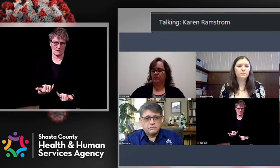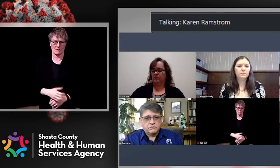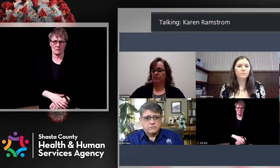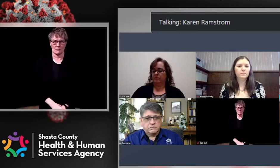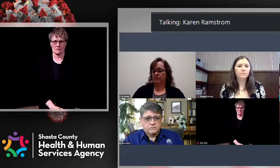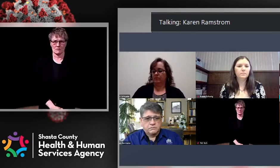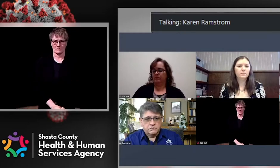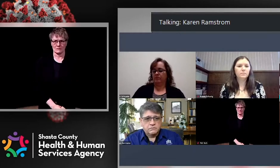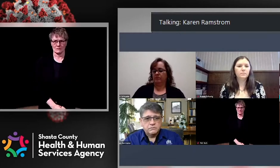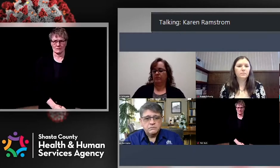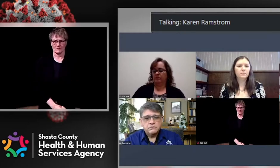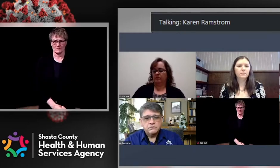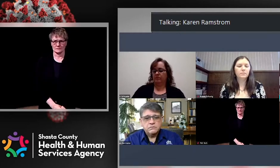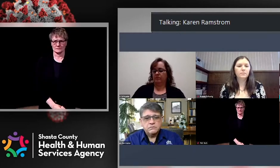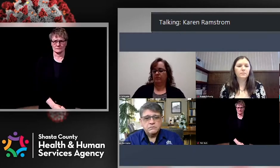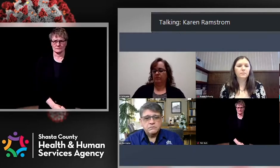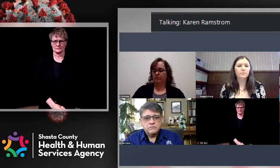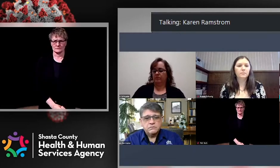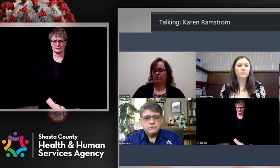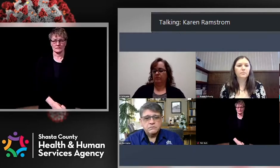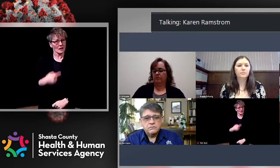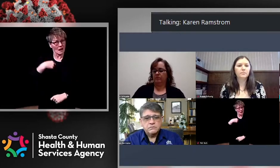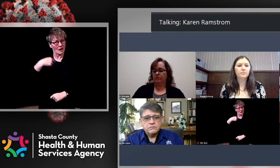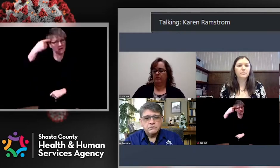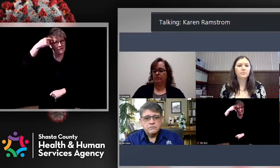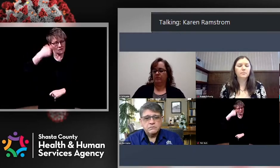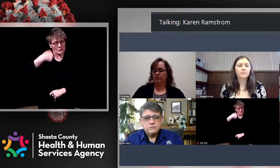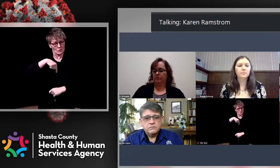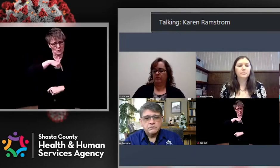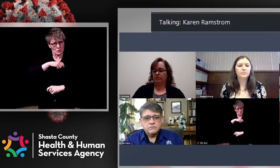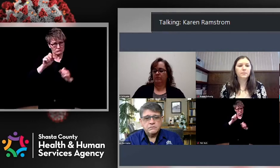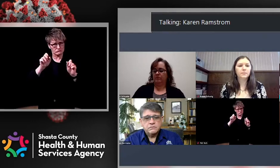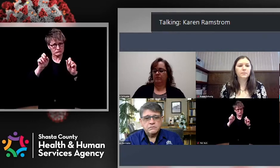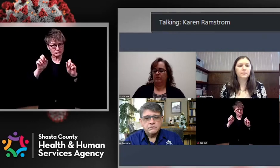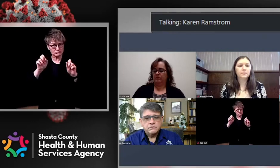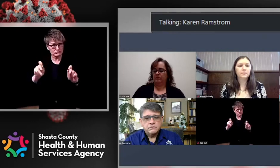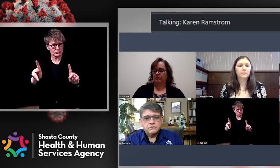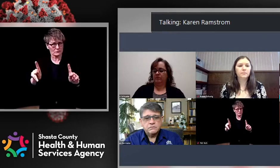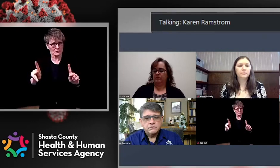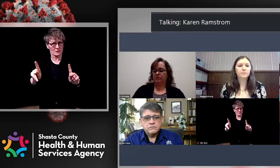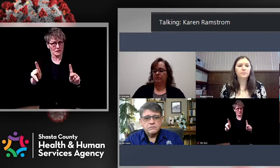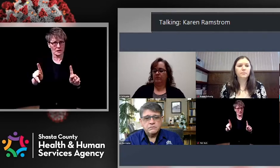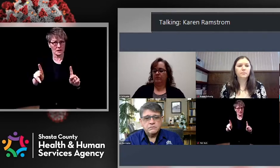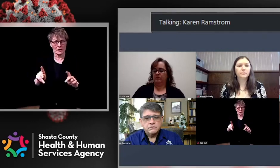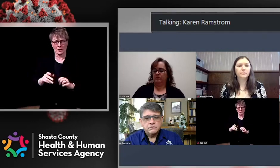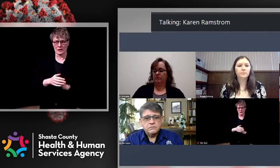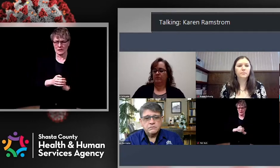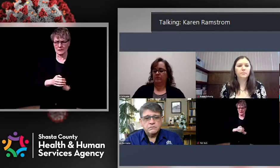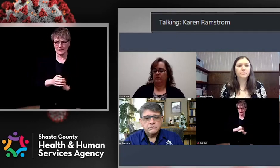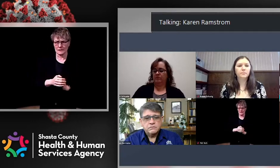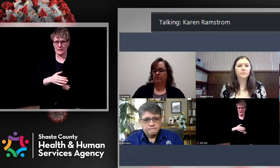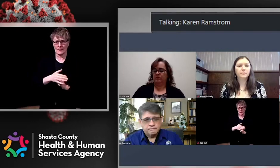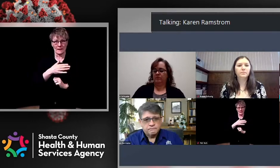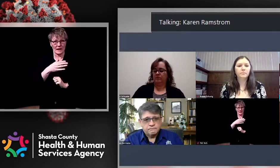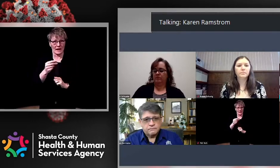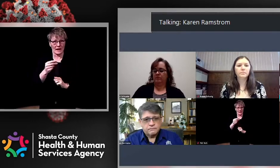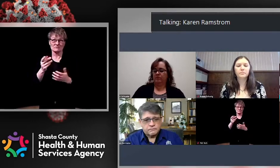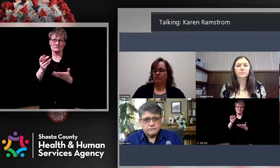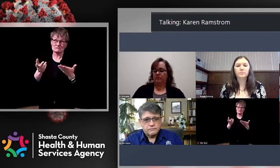know, I think we're fine. We're okay. And I think, you know, we're going to make some really good progress in the next couple of weeks.